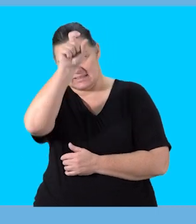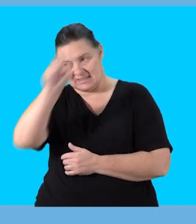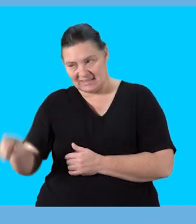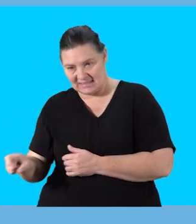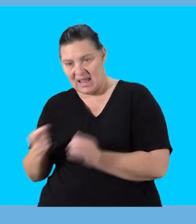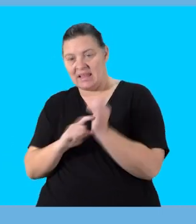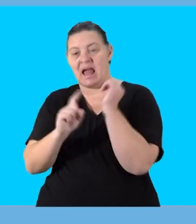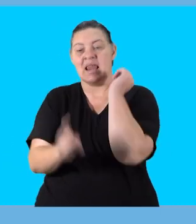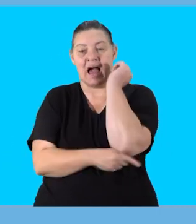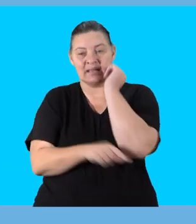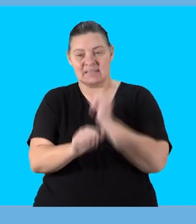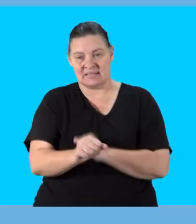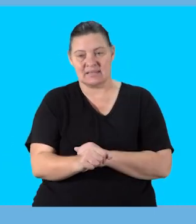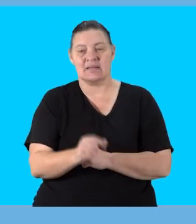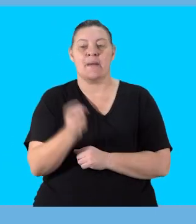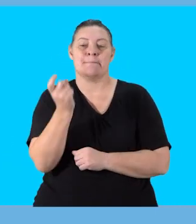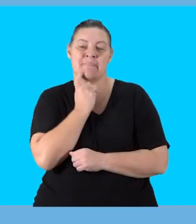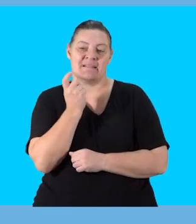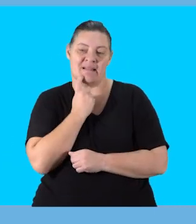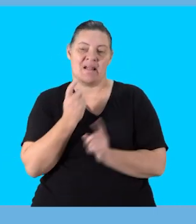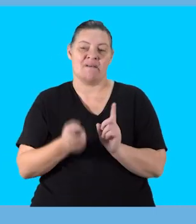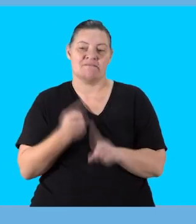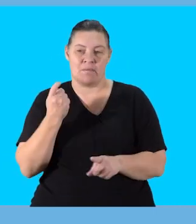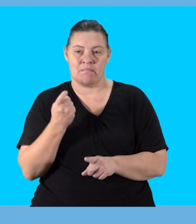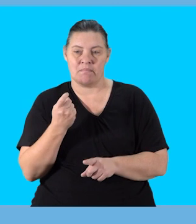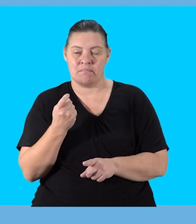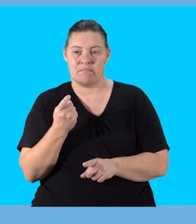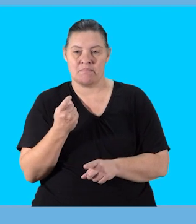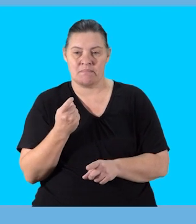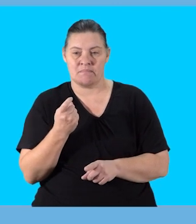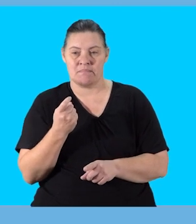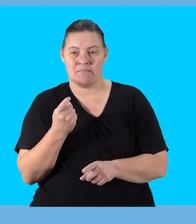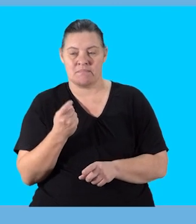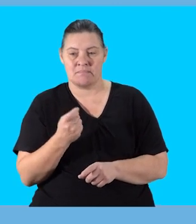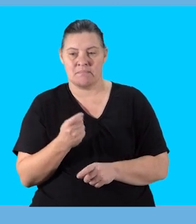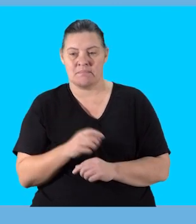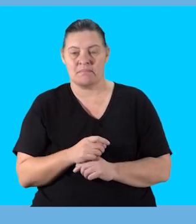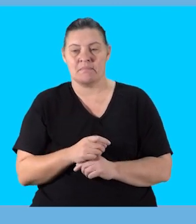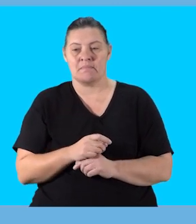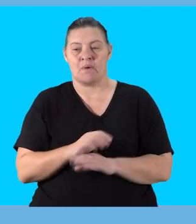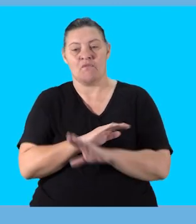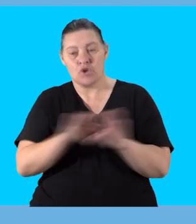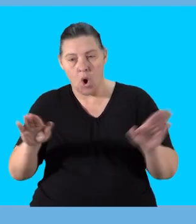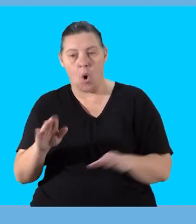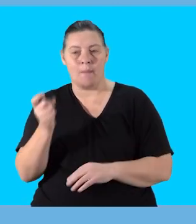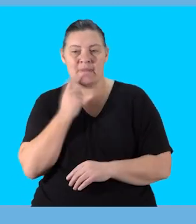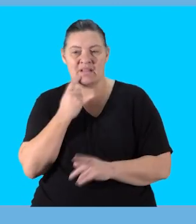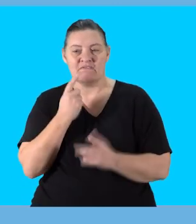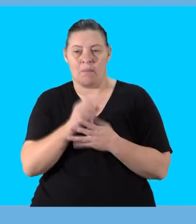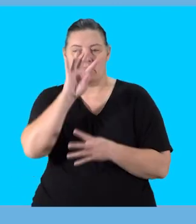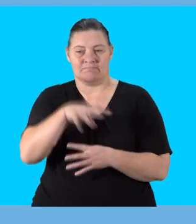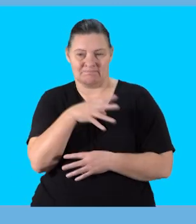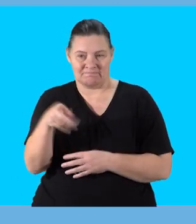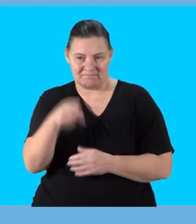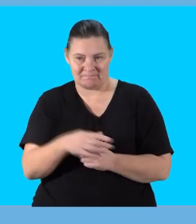last ones, those are going to be our metals those are going to be our non-metals from the periodic table.